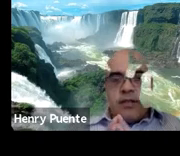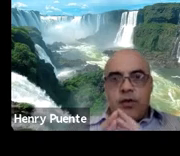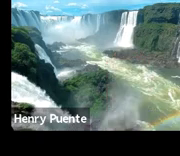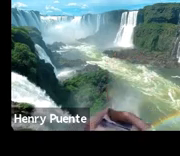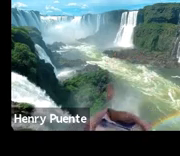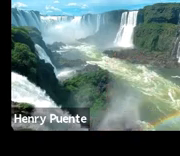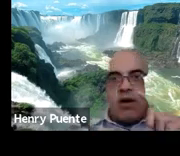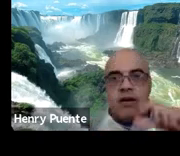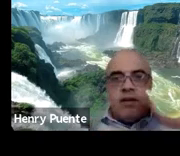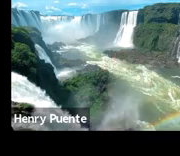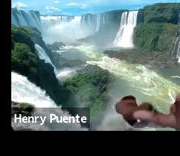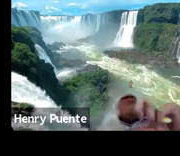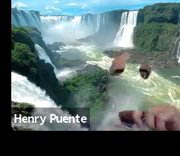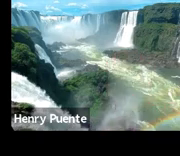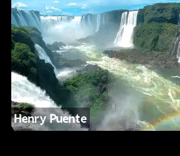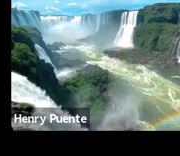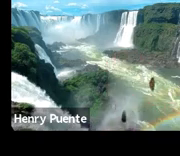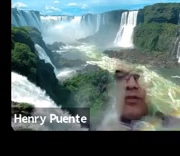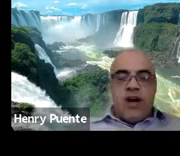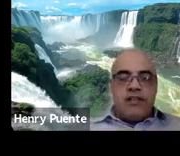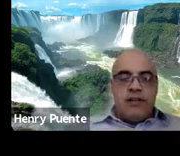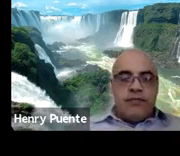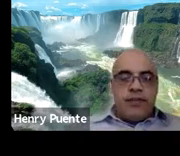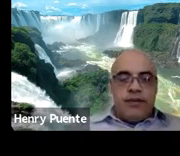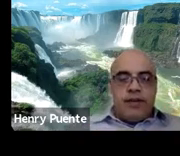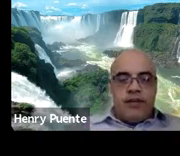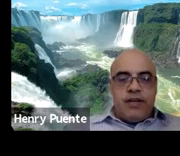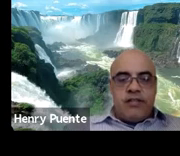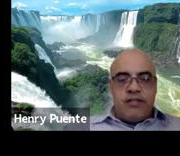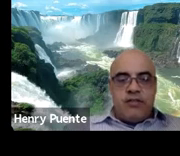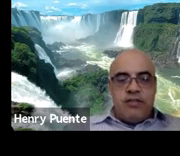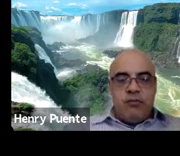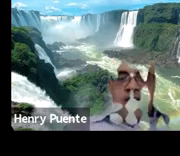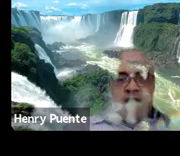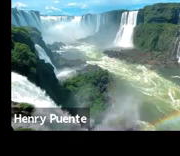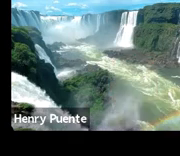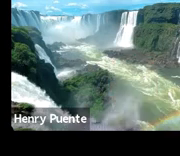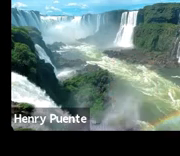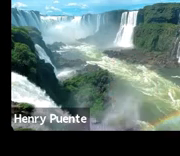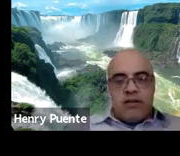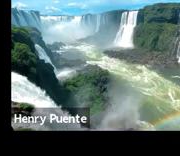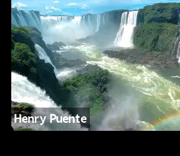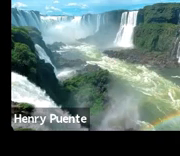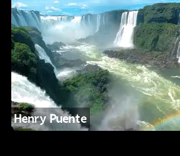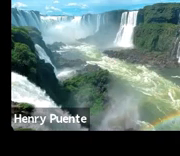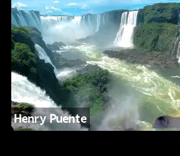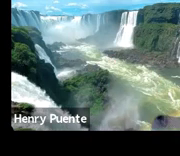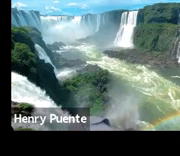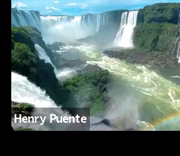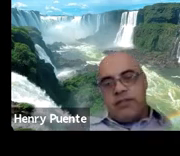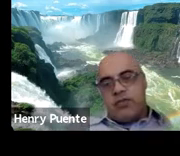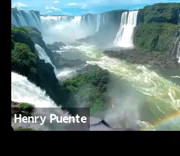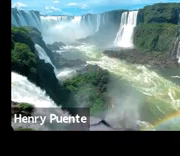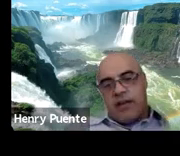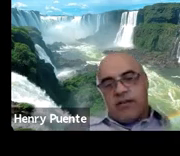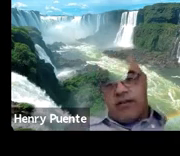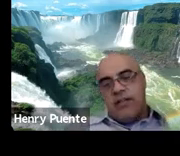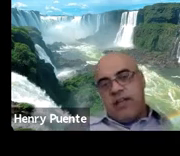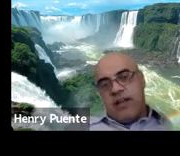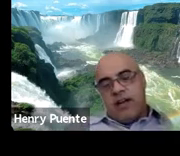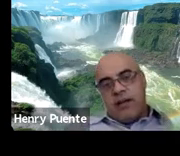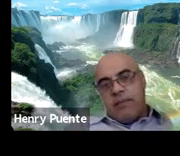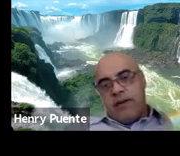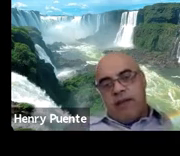Okay, so for this social cognitive theory, we need to think about stuff in terms of this